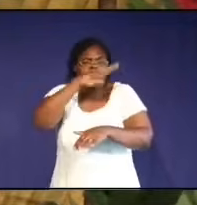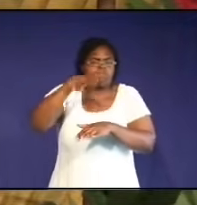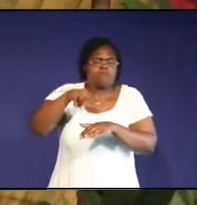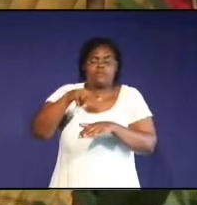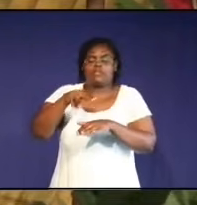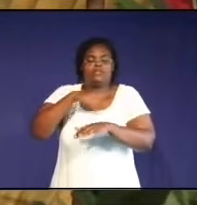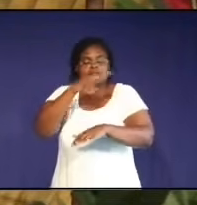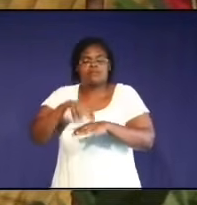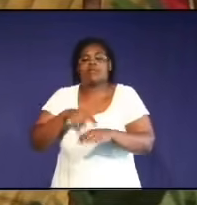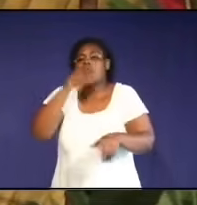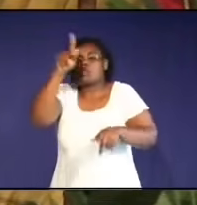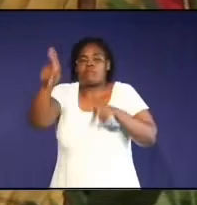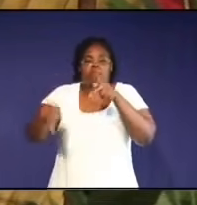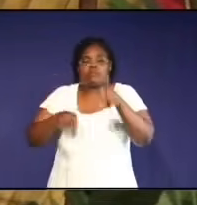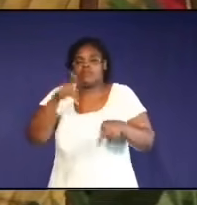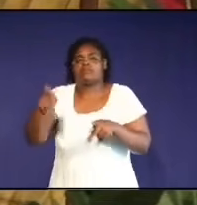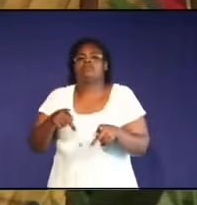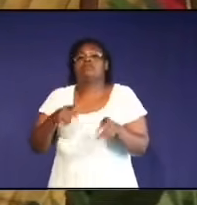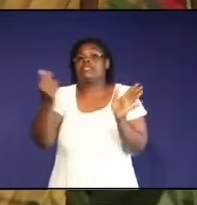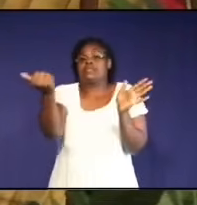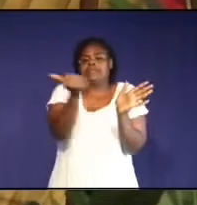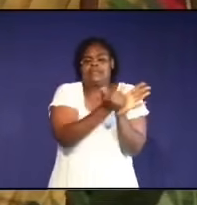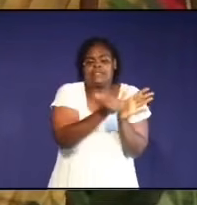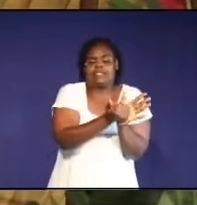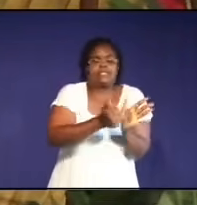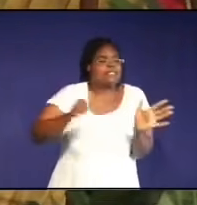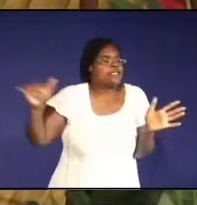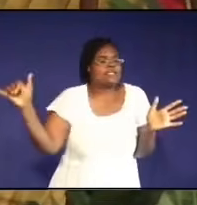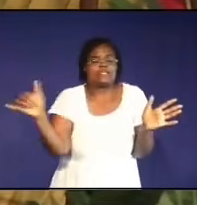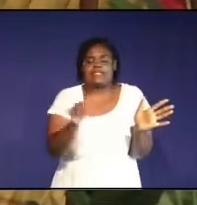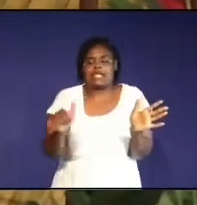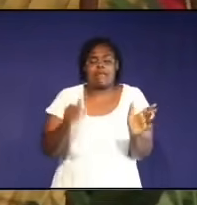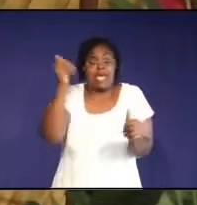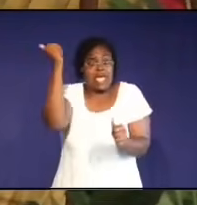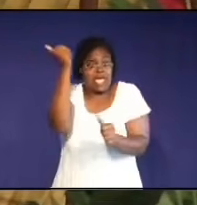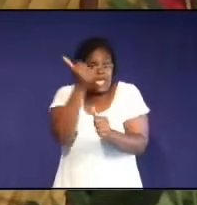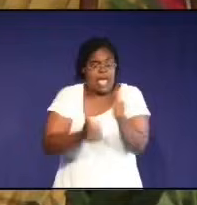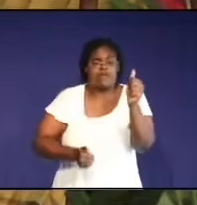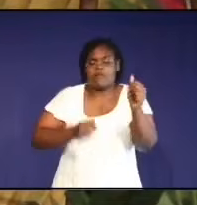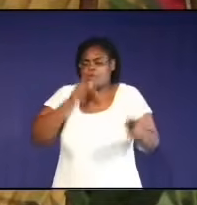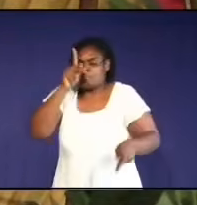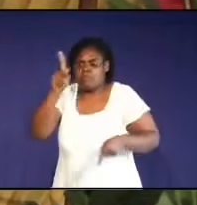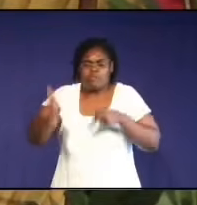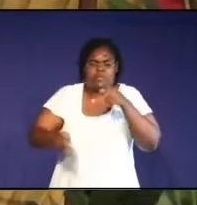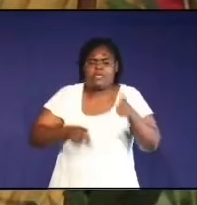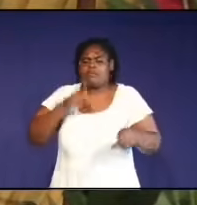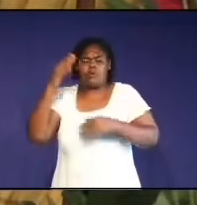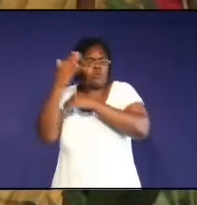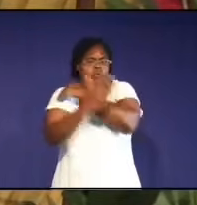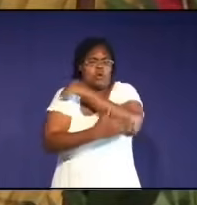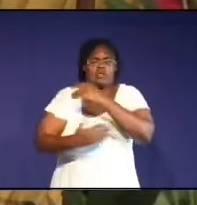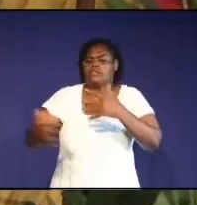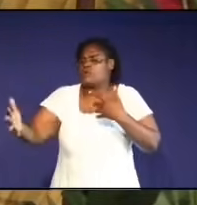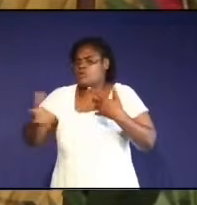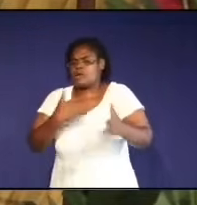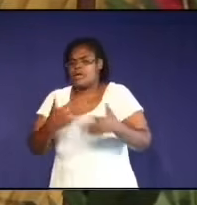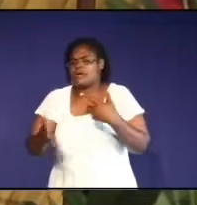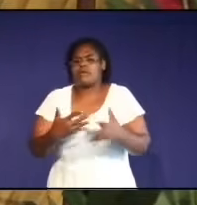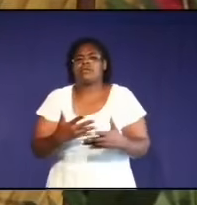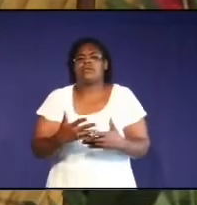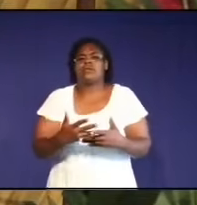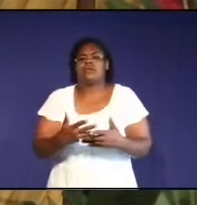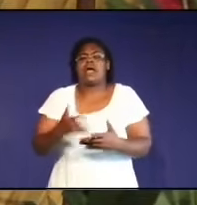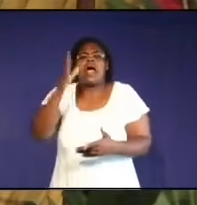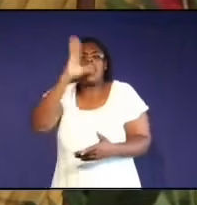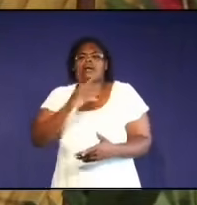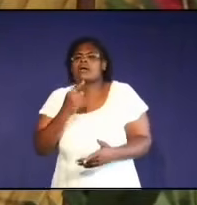tongue, and people. The sealing is coming to every nation, kindred, tongue, and people. And God says, I'm sending